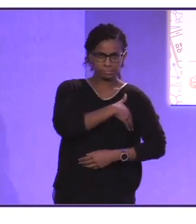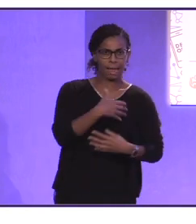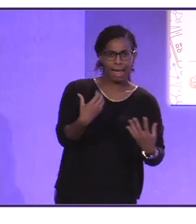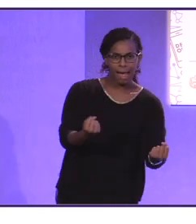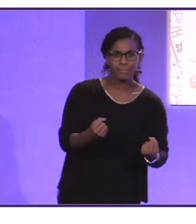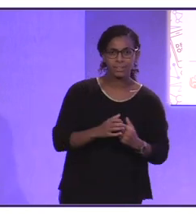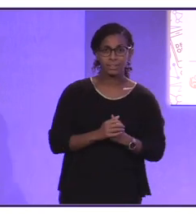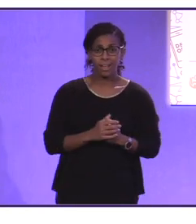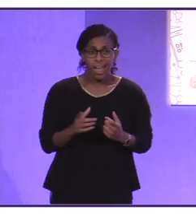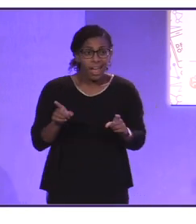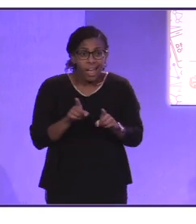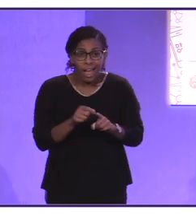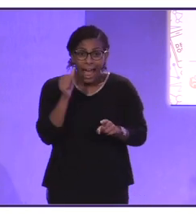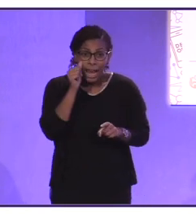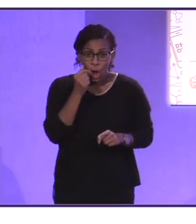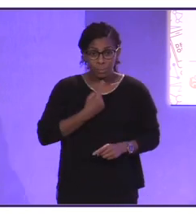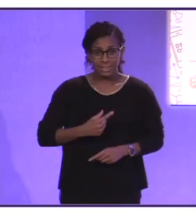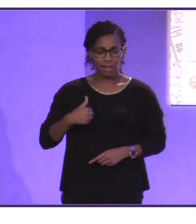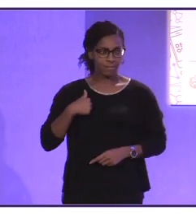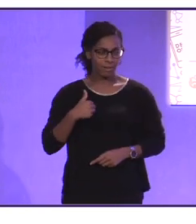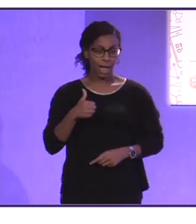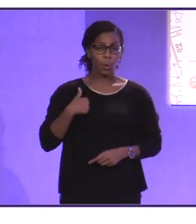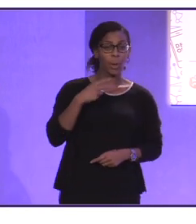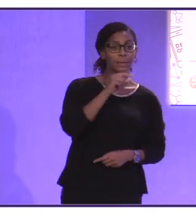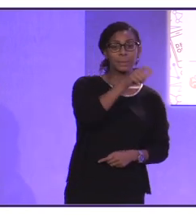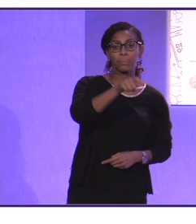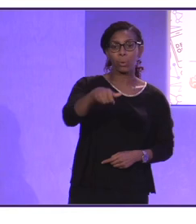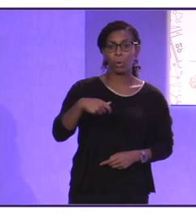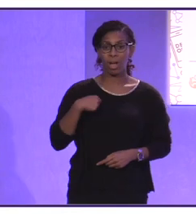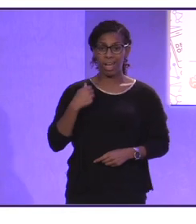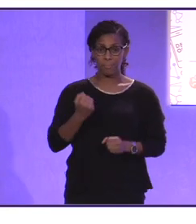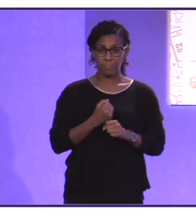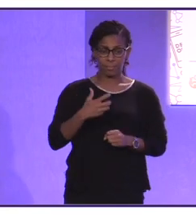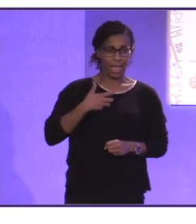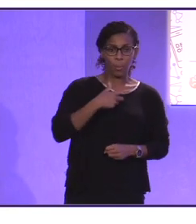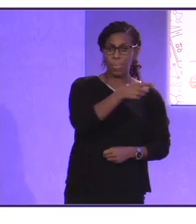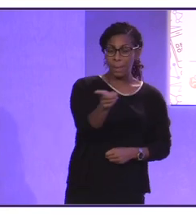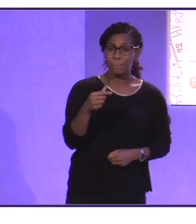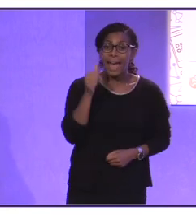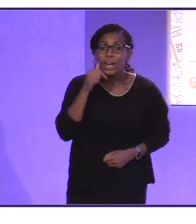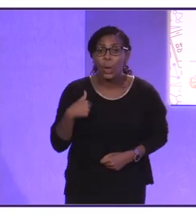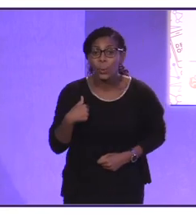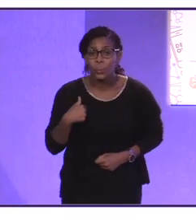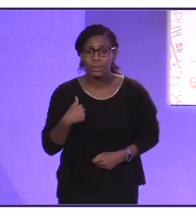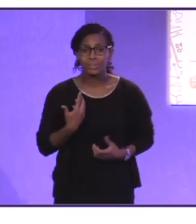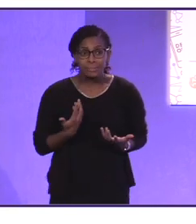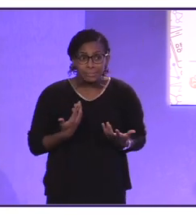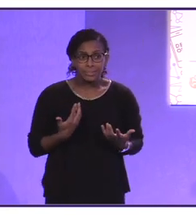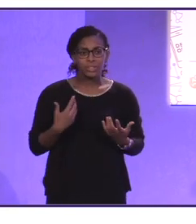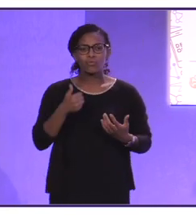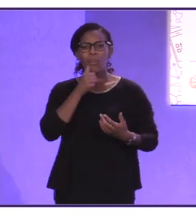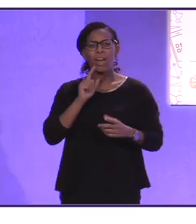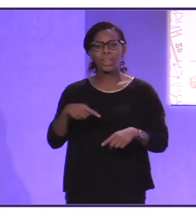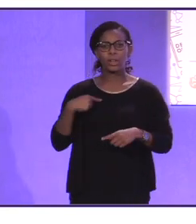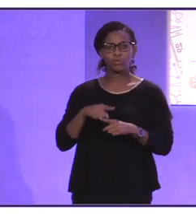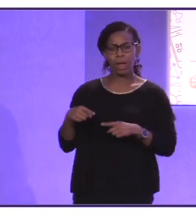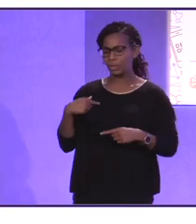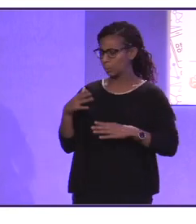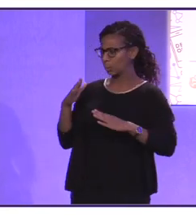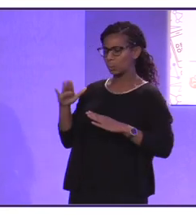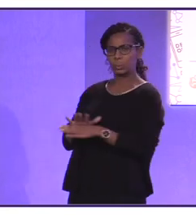out of people, and I don't want to, but I don't know that I do. And so rather than spend time trying to hide that or whatever, I want to